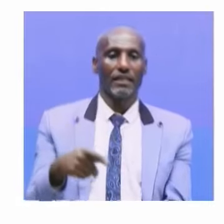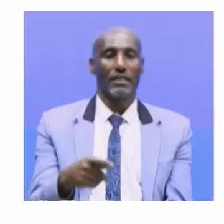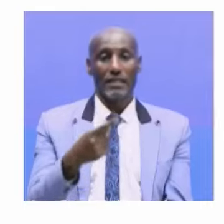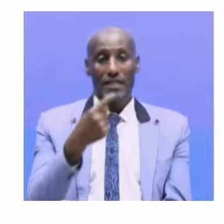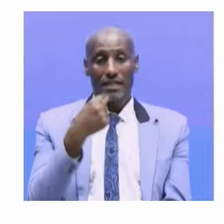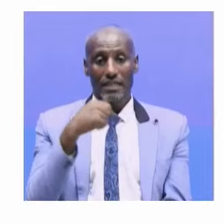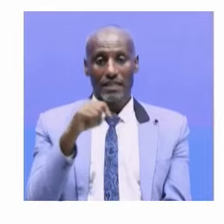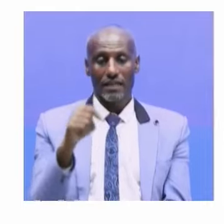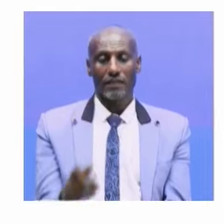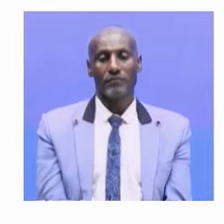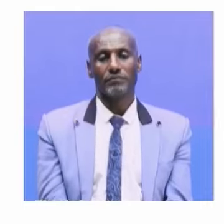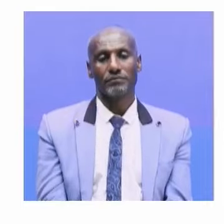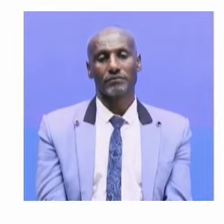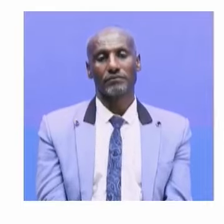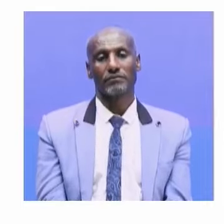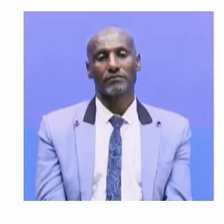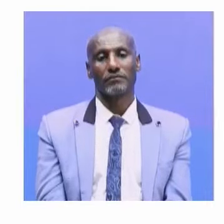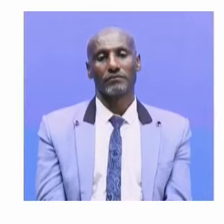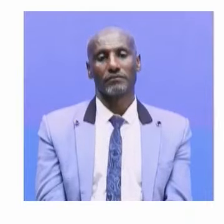the